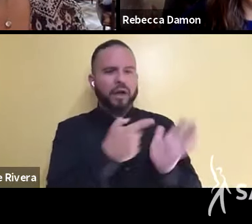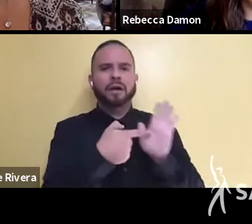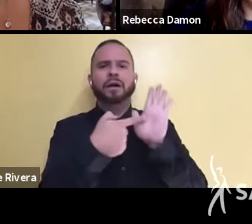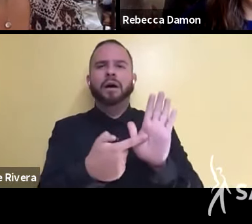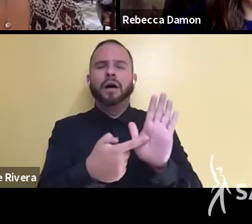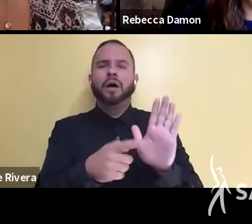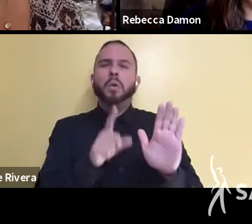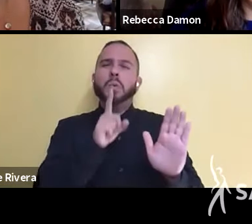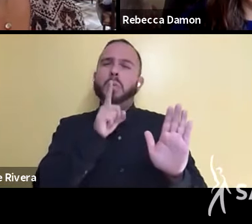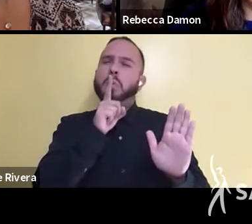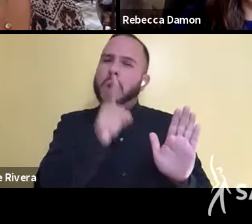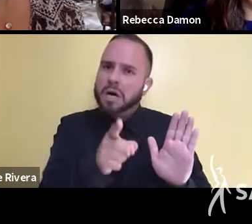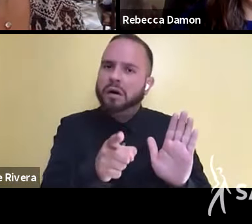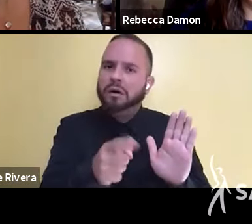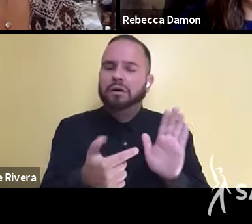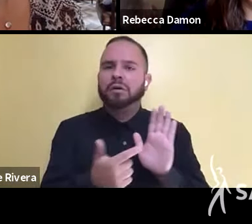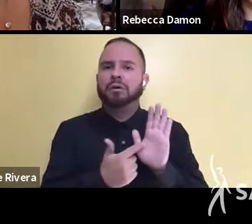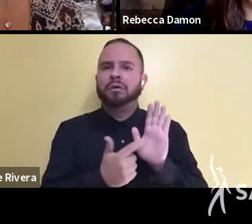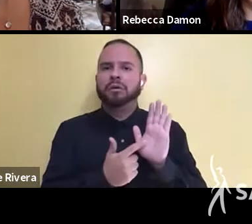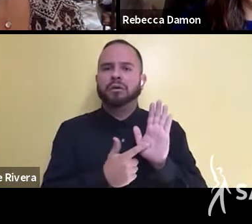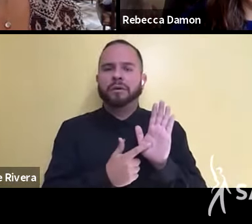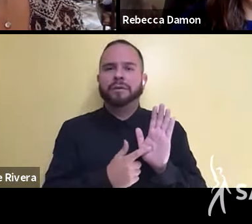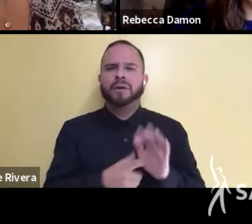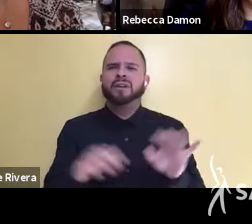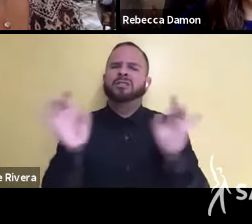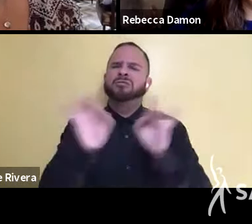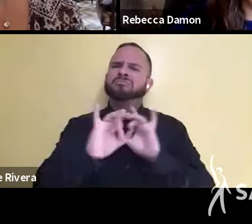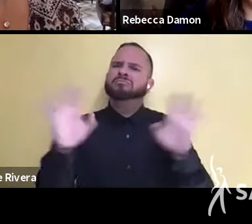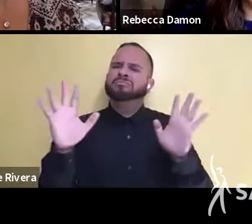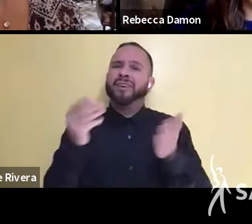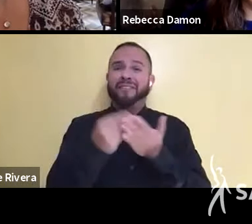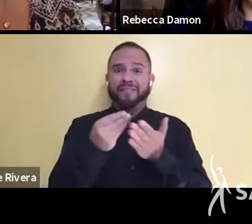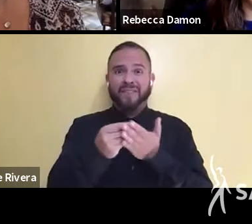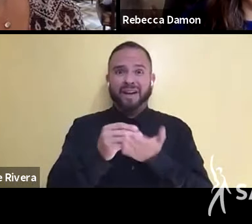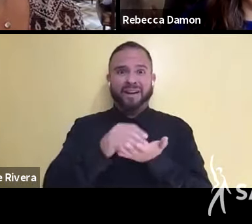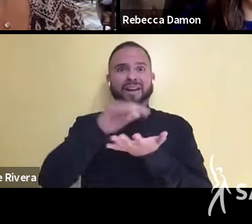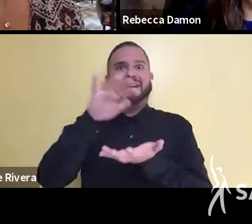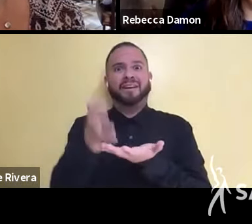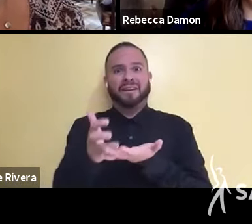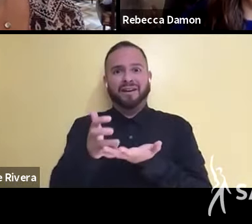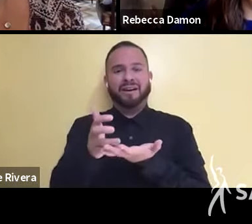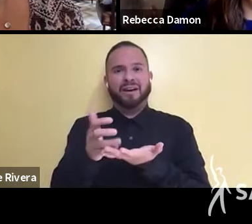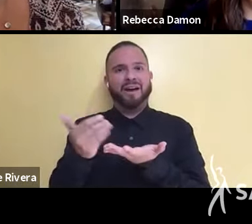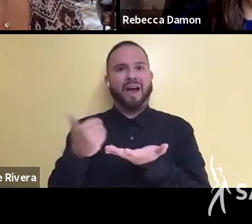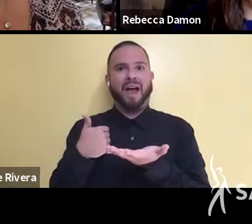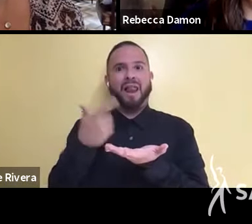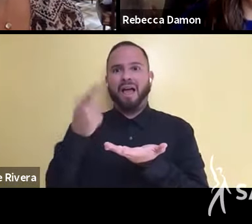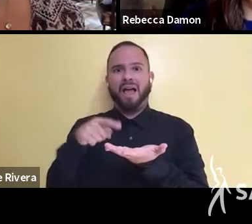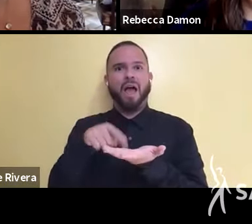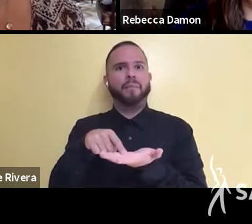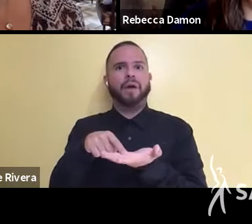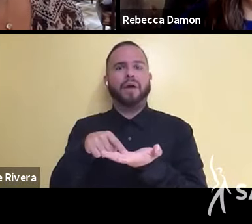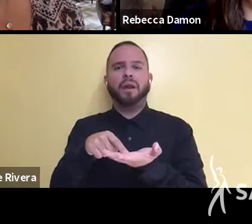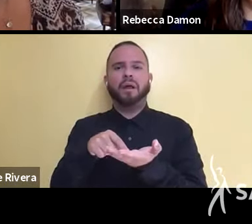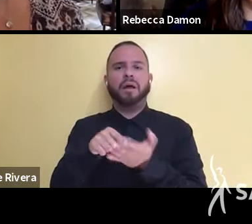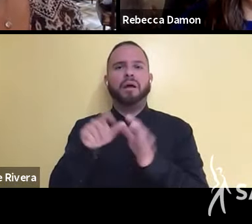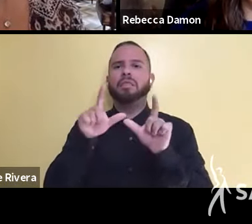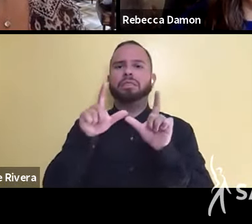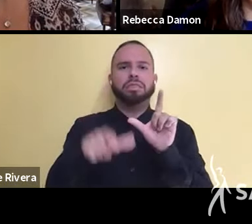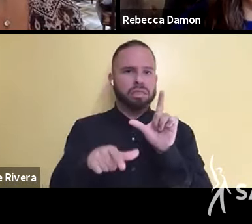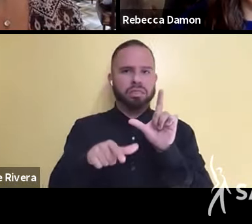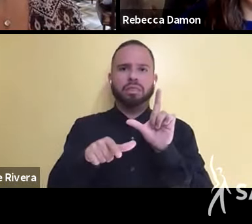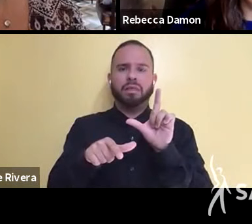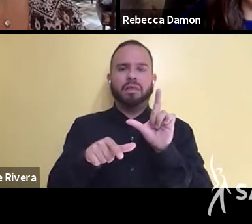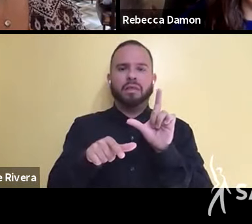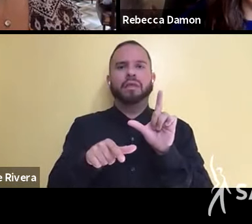Well, it is just horrible that the funding for this extended unemployment insurance expired at the end